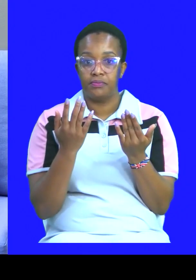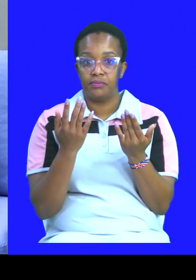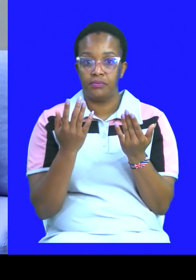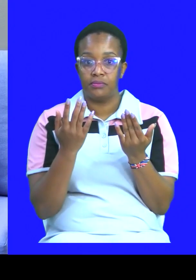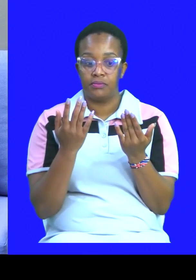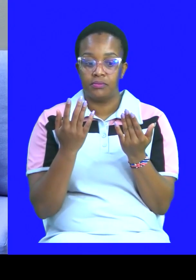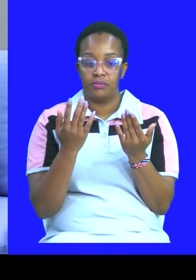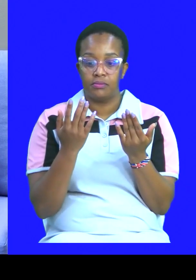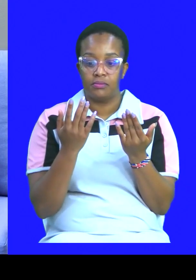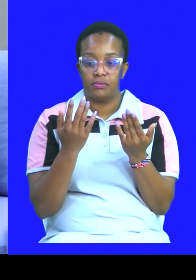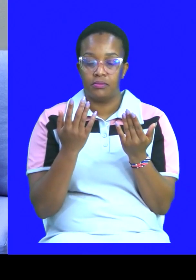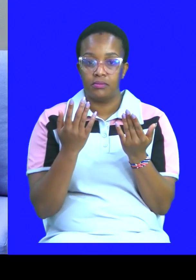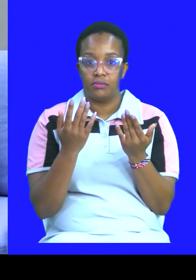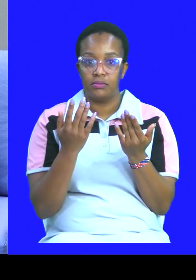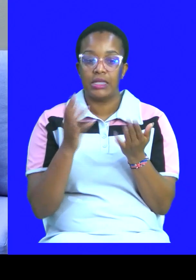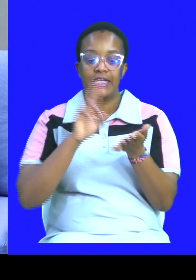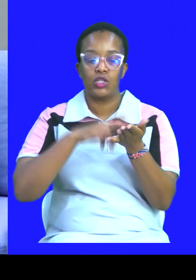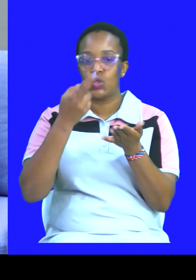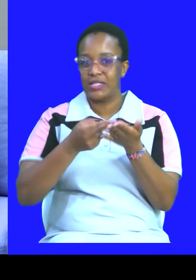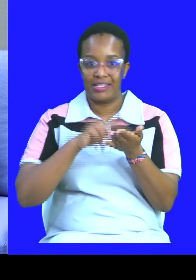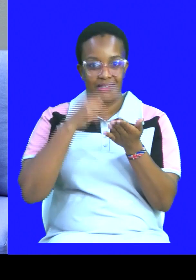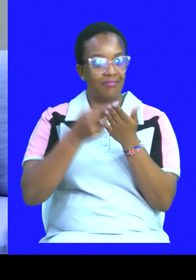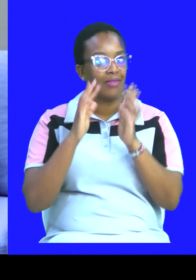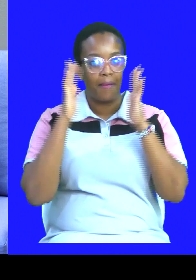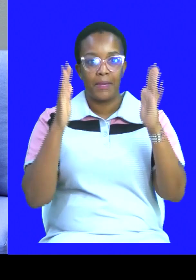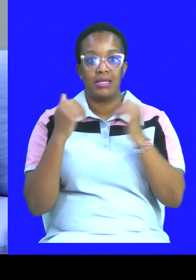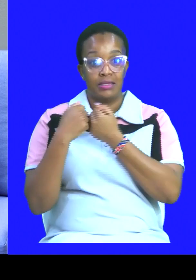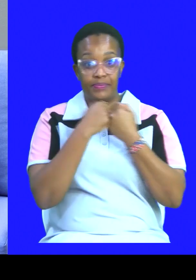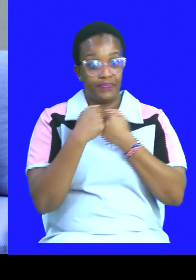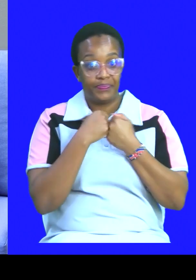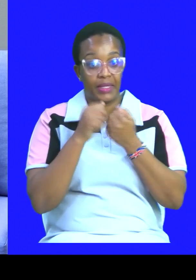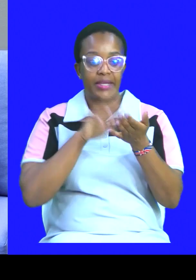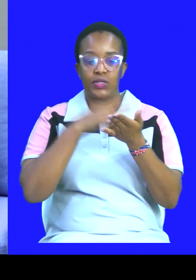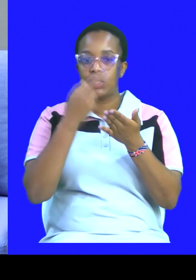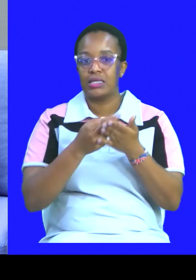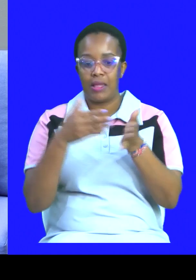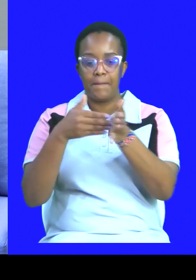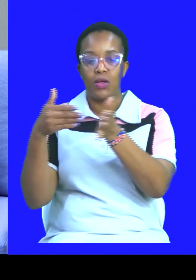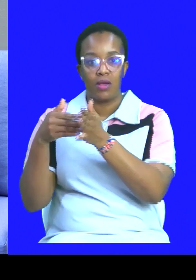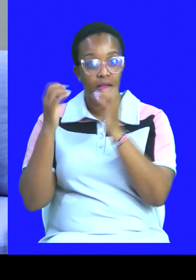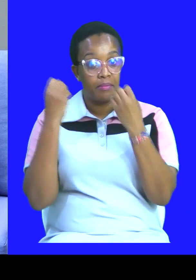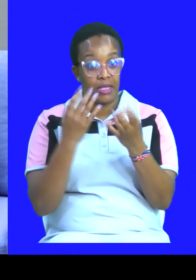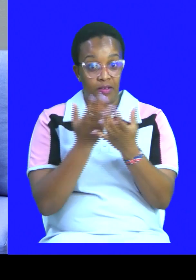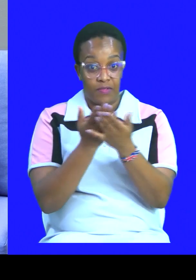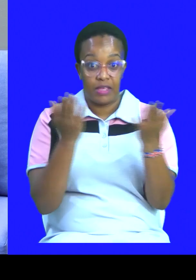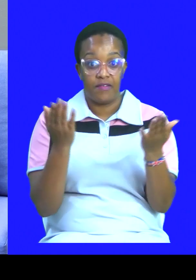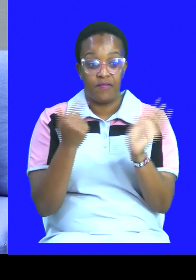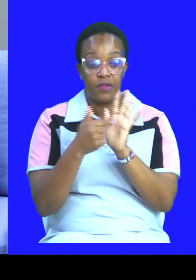resources. Actually, resources limit a lot of them. For example, if you come from